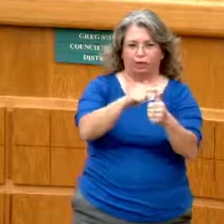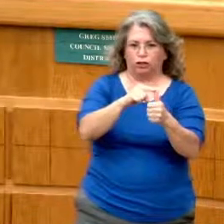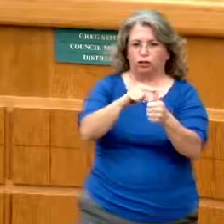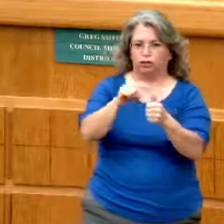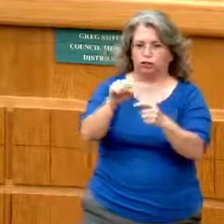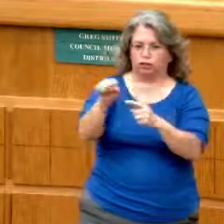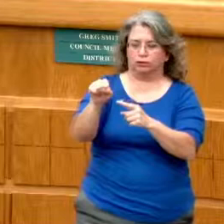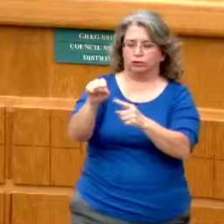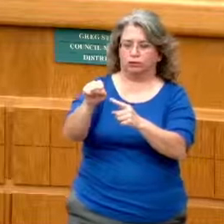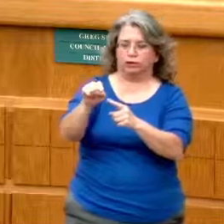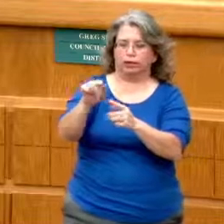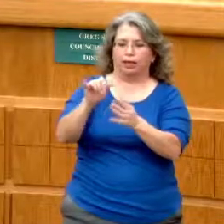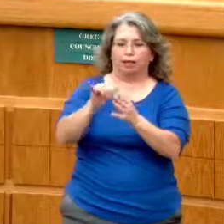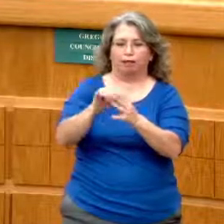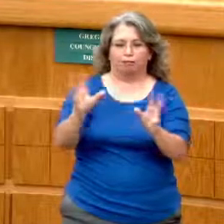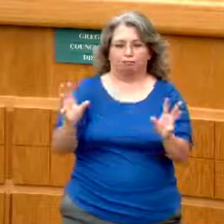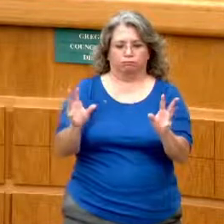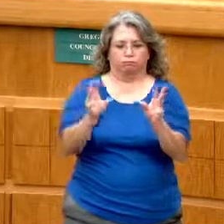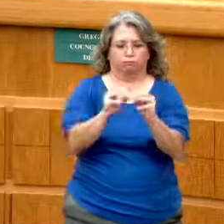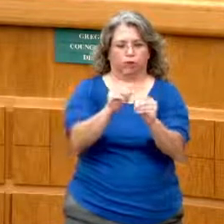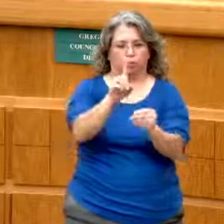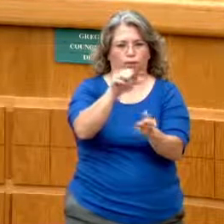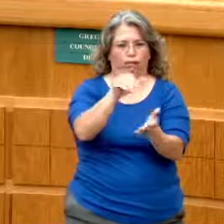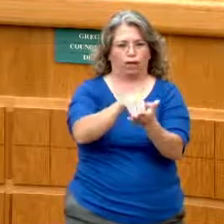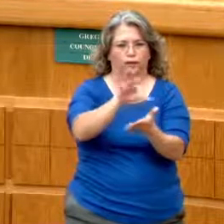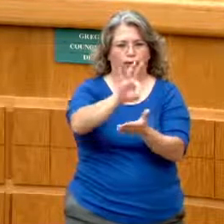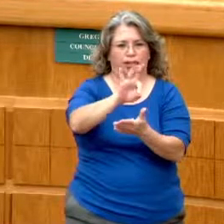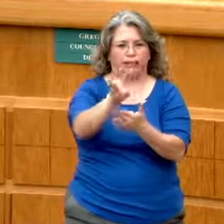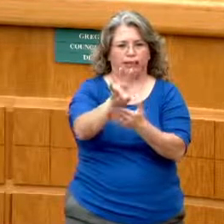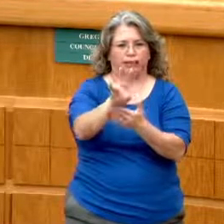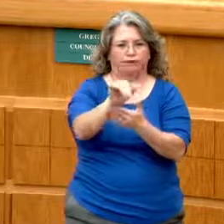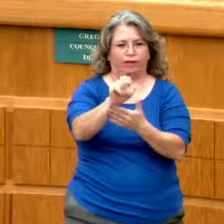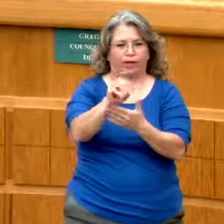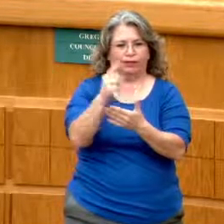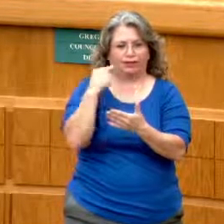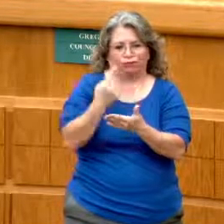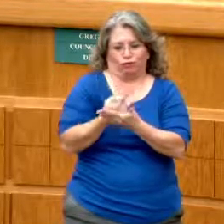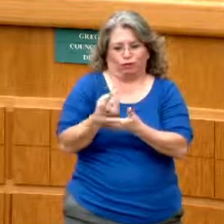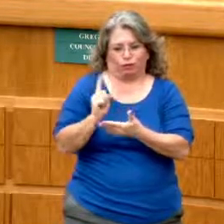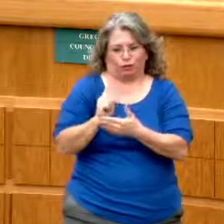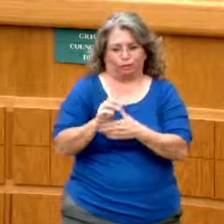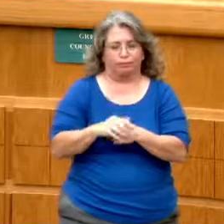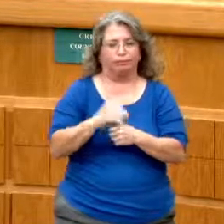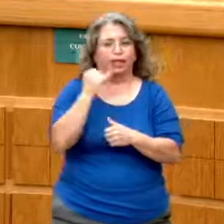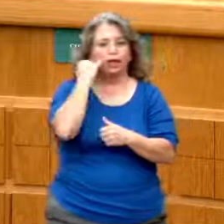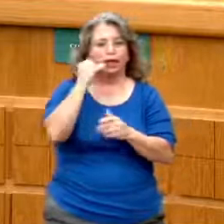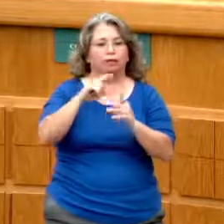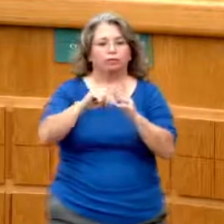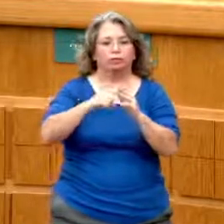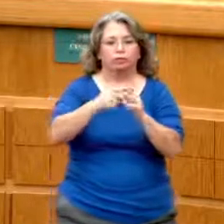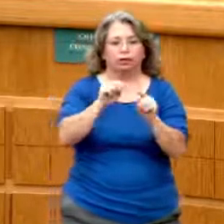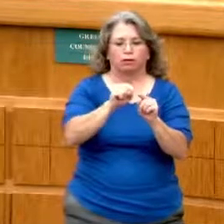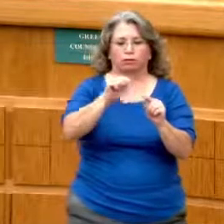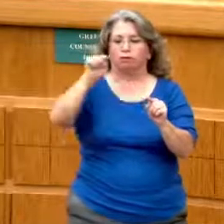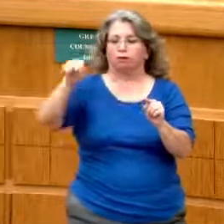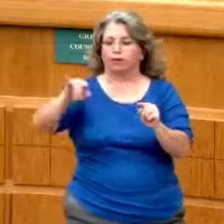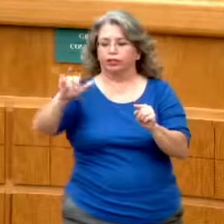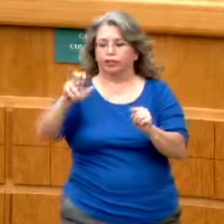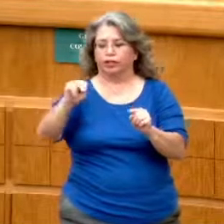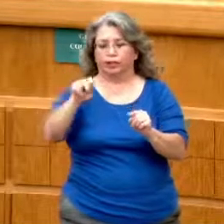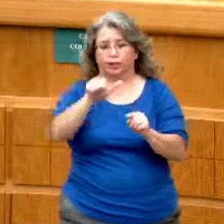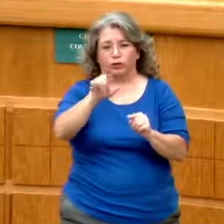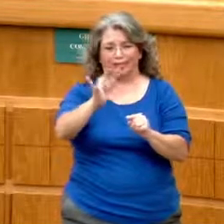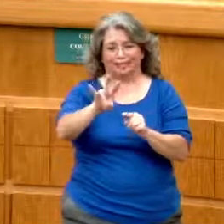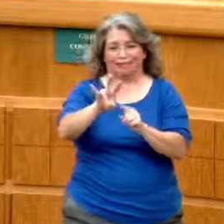that's makes up 1,097 cases for last week. If you start on January the 27th